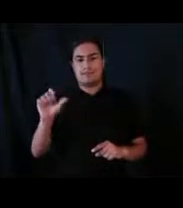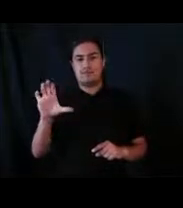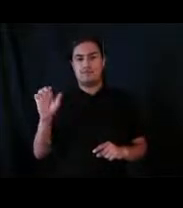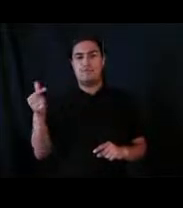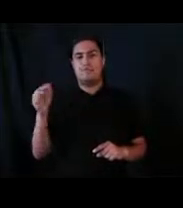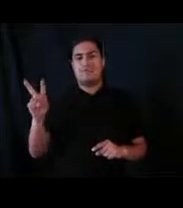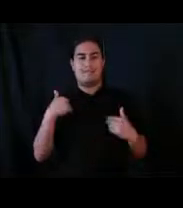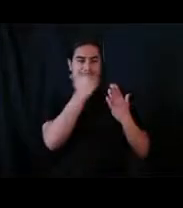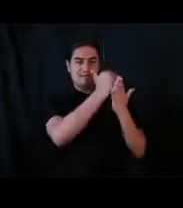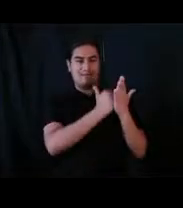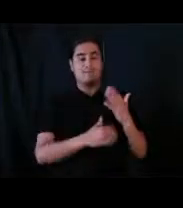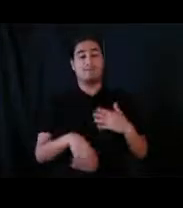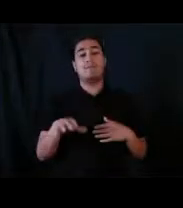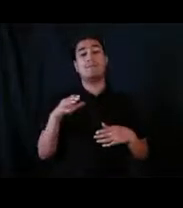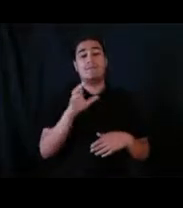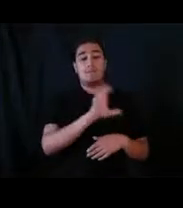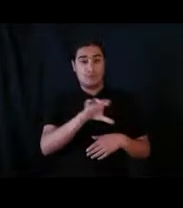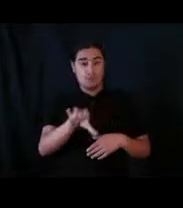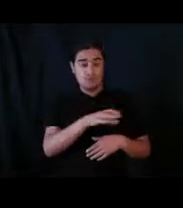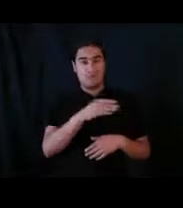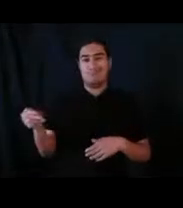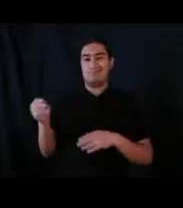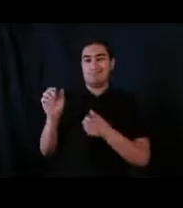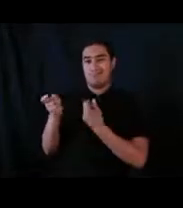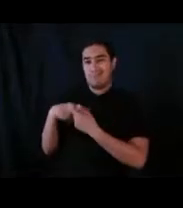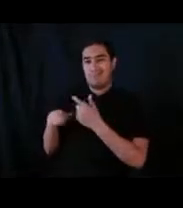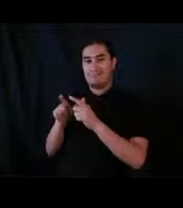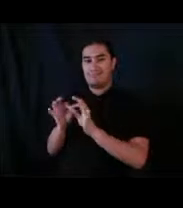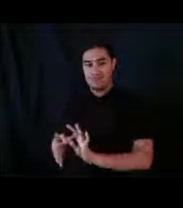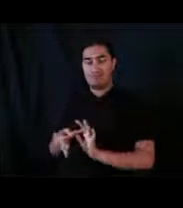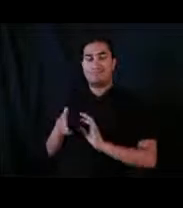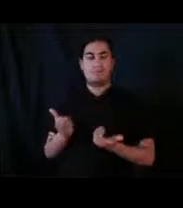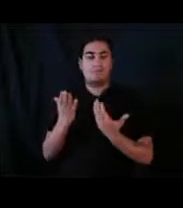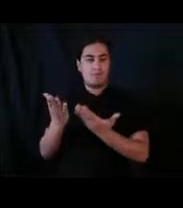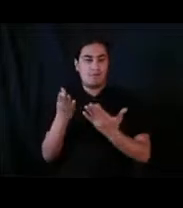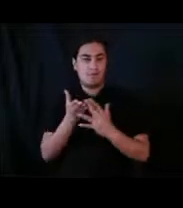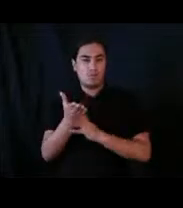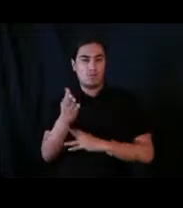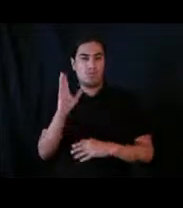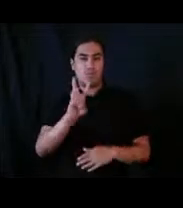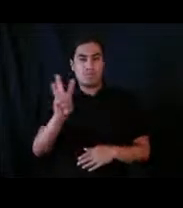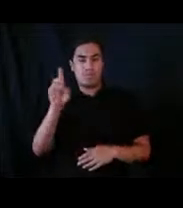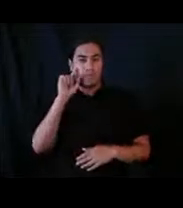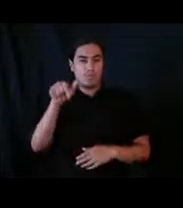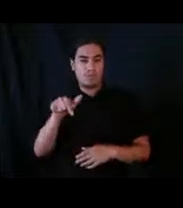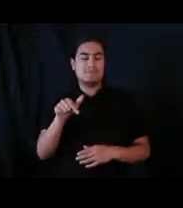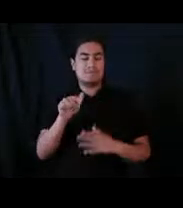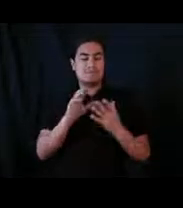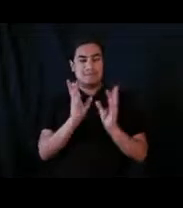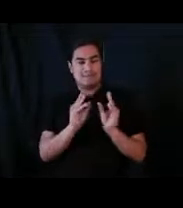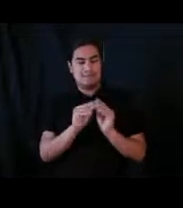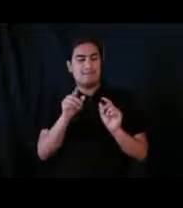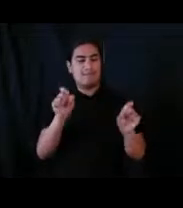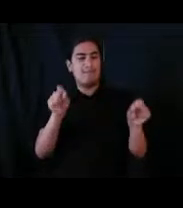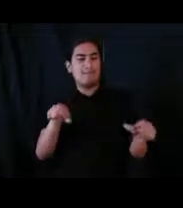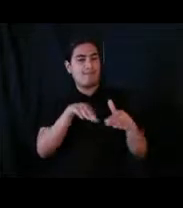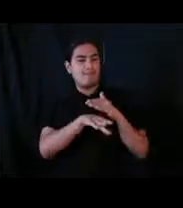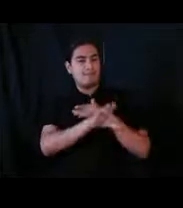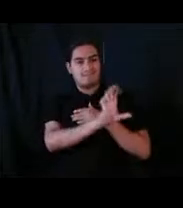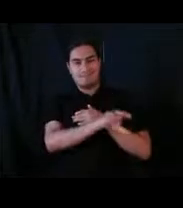live closed captioning and american sign language translations are being provided for the webinar for this meeting you can access the closed